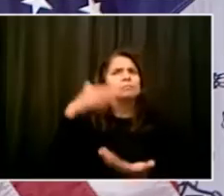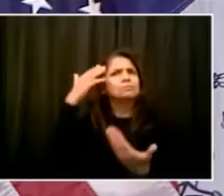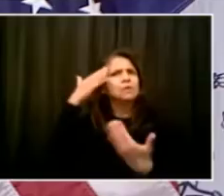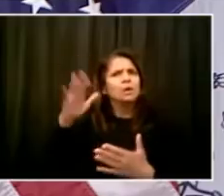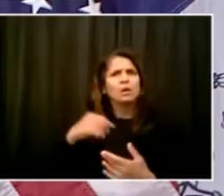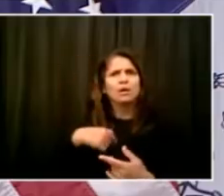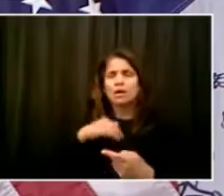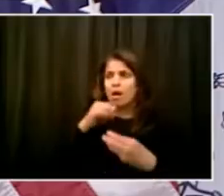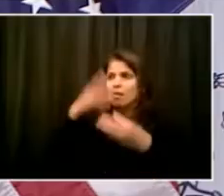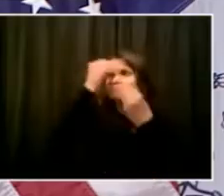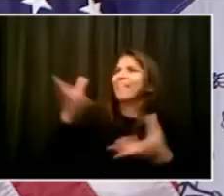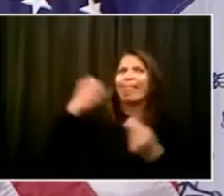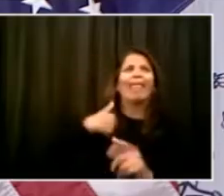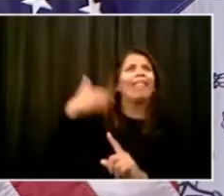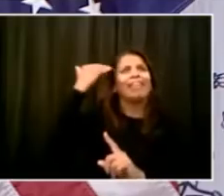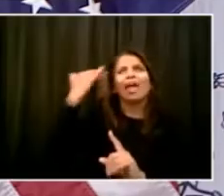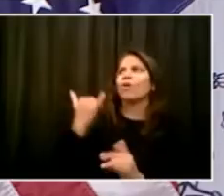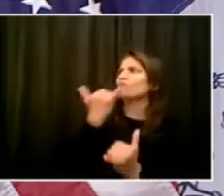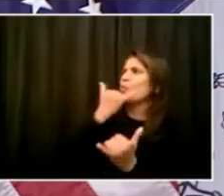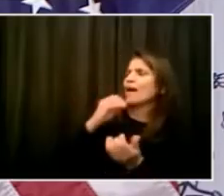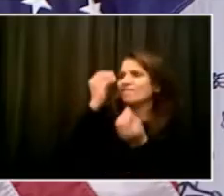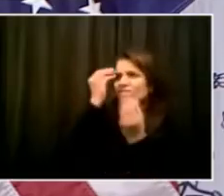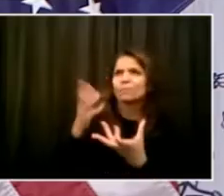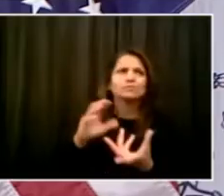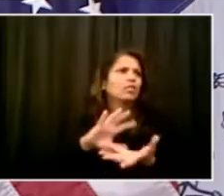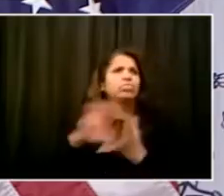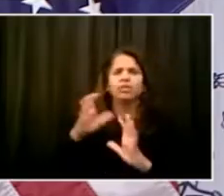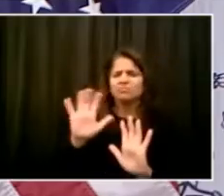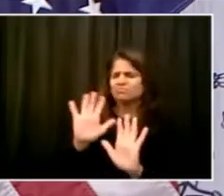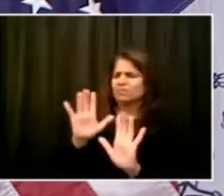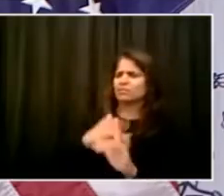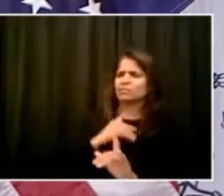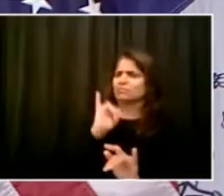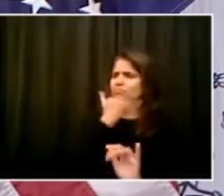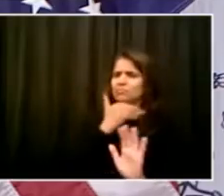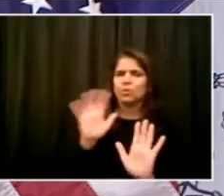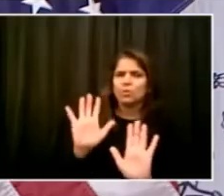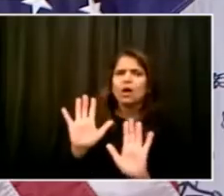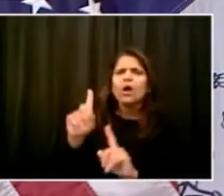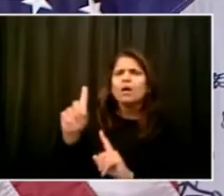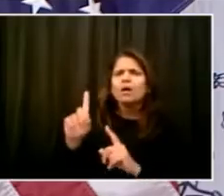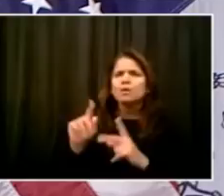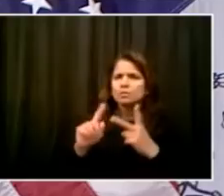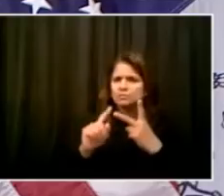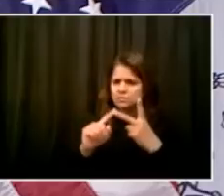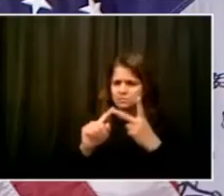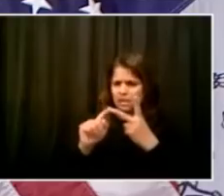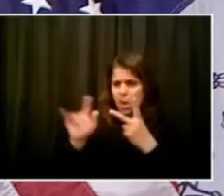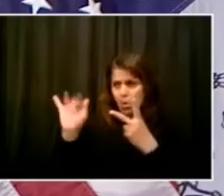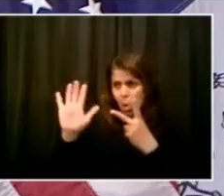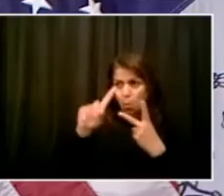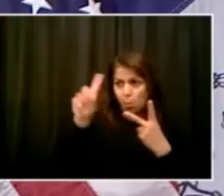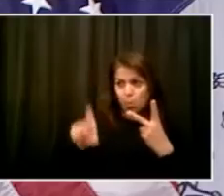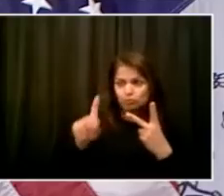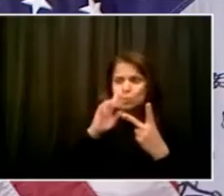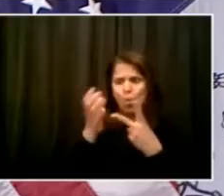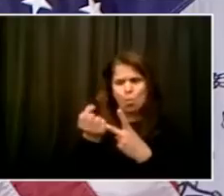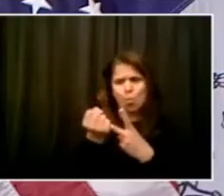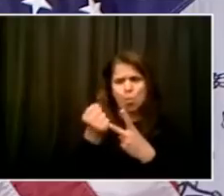get you an answer, and we'll get you an answer today. But I do not believe they've taken any final